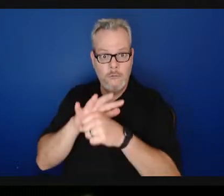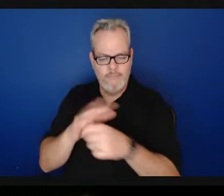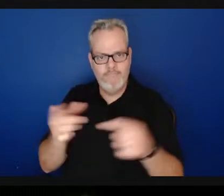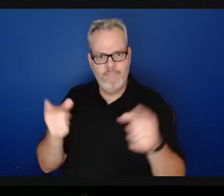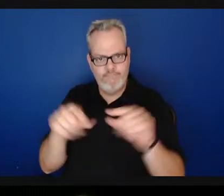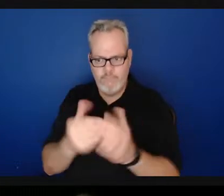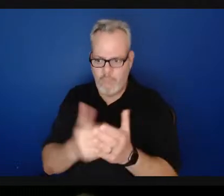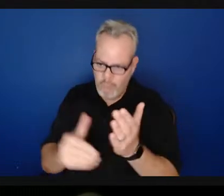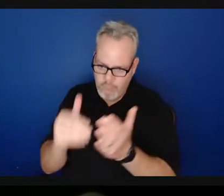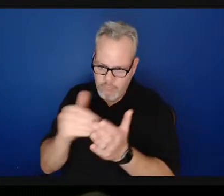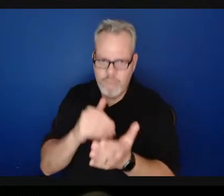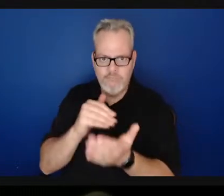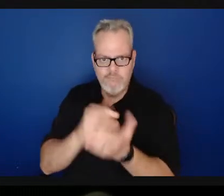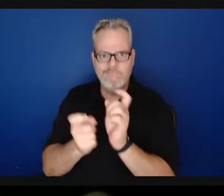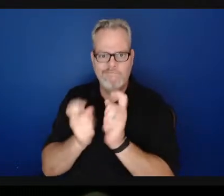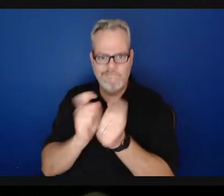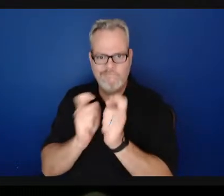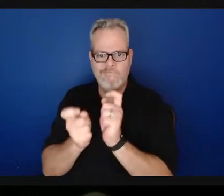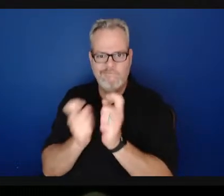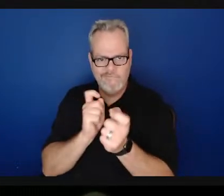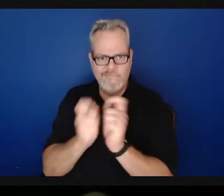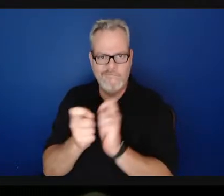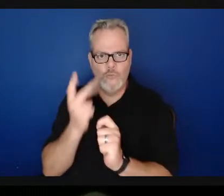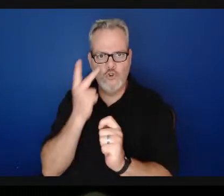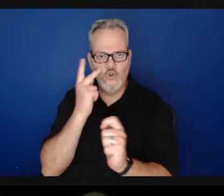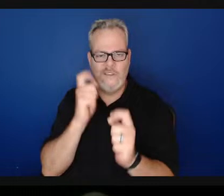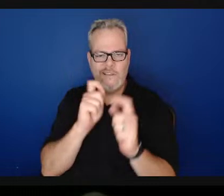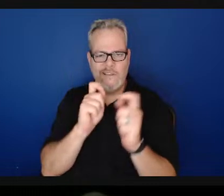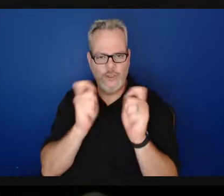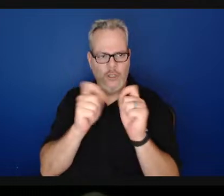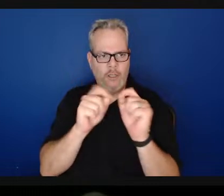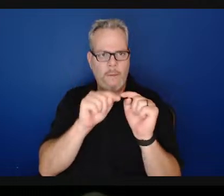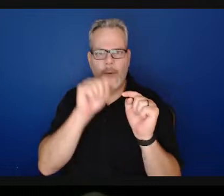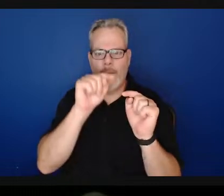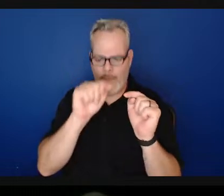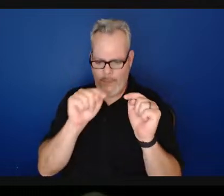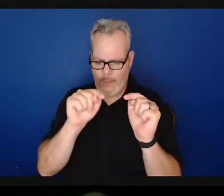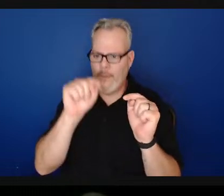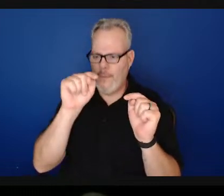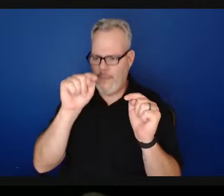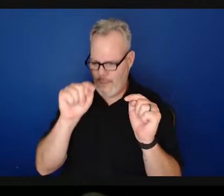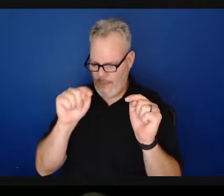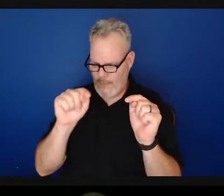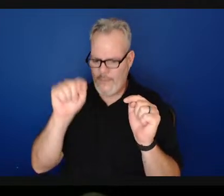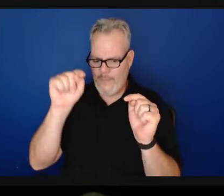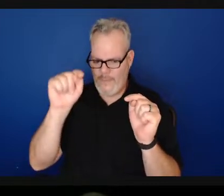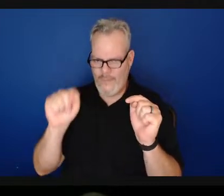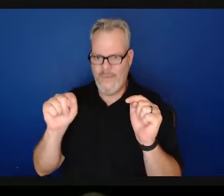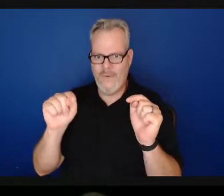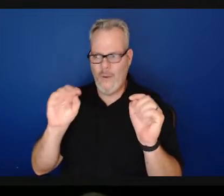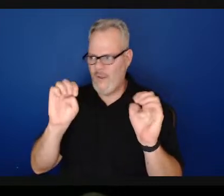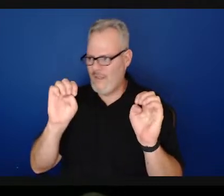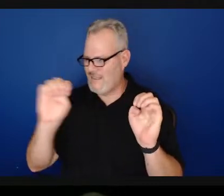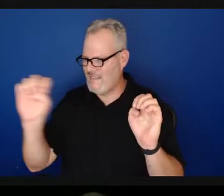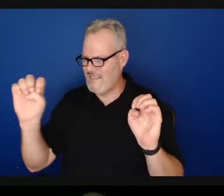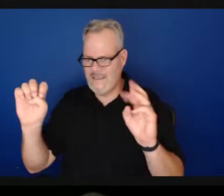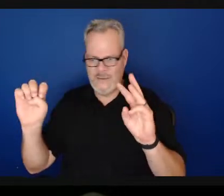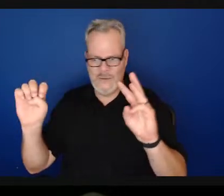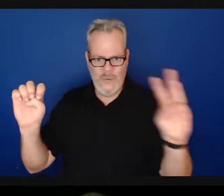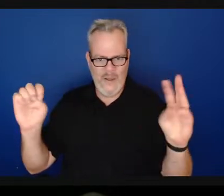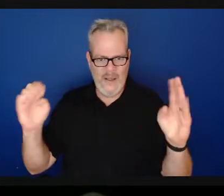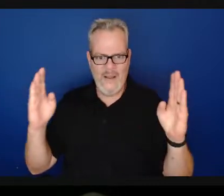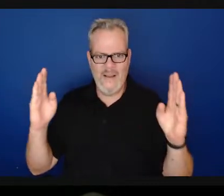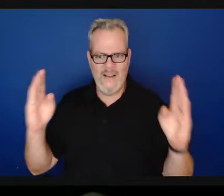you see these little pulses where it looks like there's a little bit of inflation to the west of Pu'u'u. And this is the signal component we were looking at